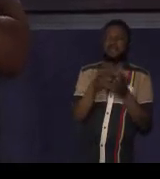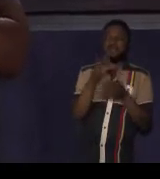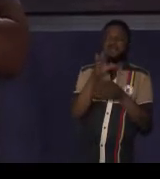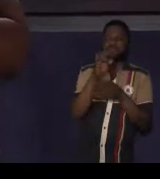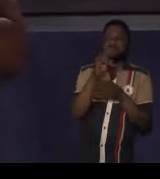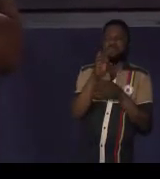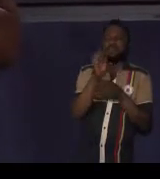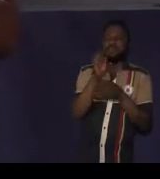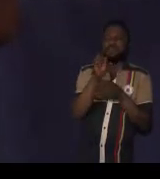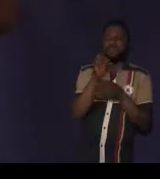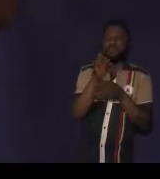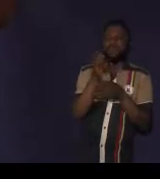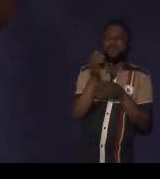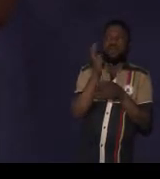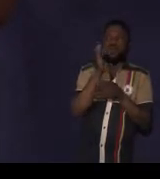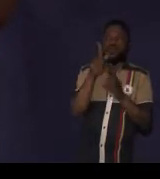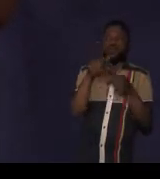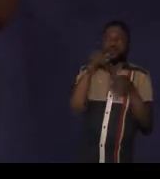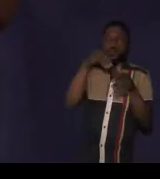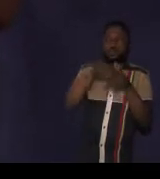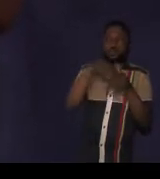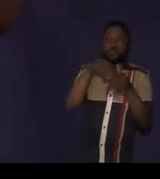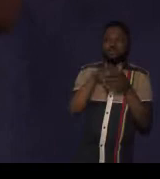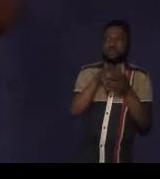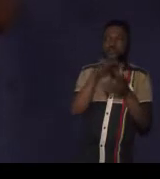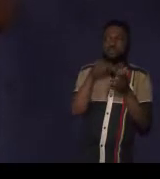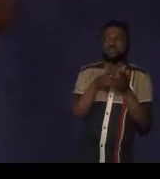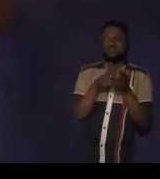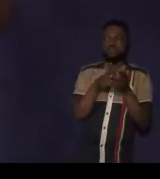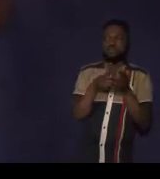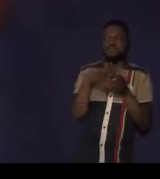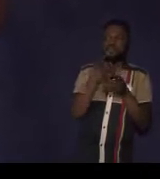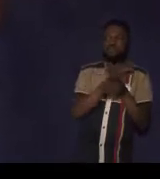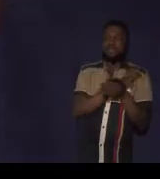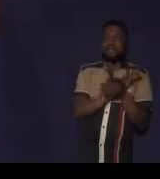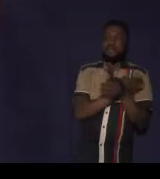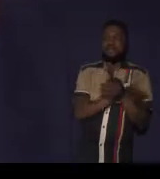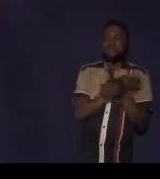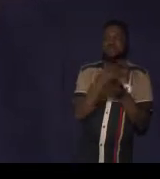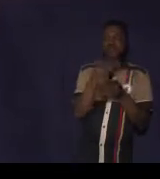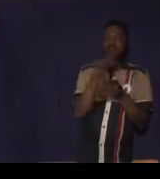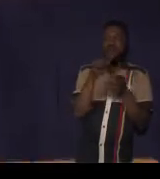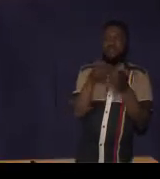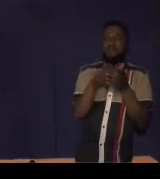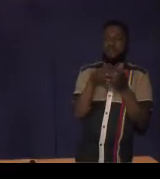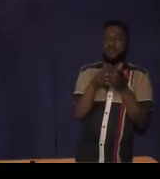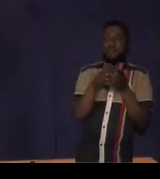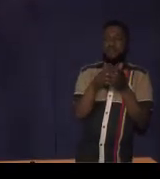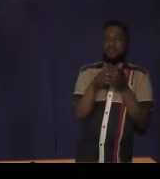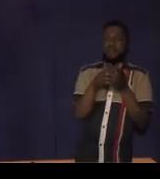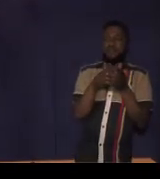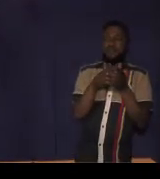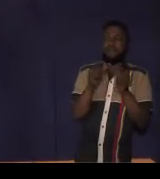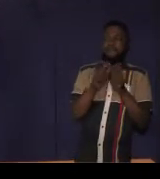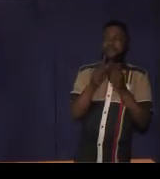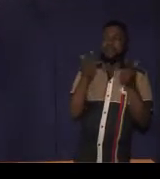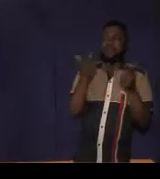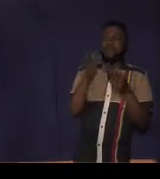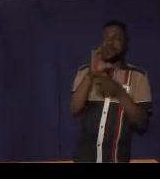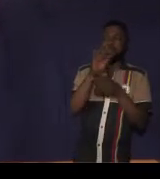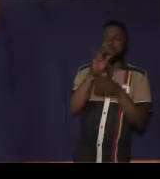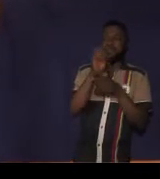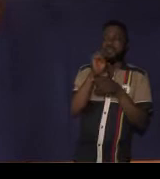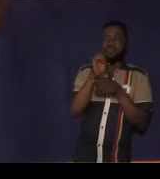cubes will go into this, because the capacity of this bigger